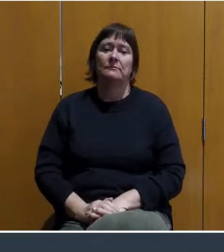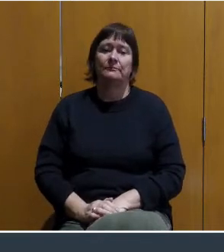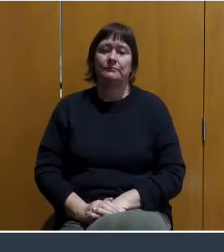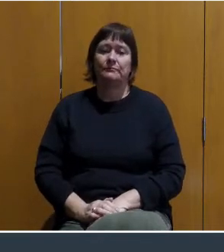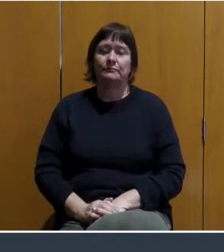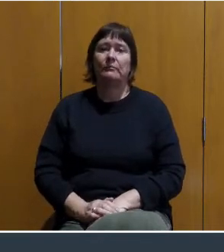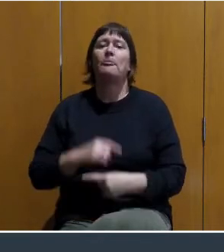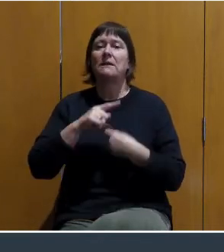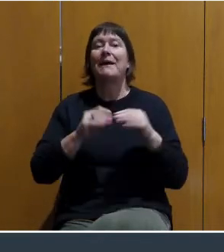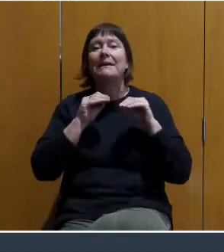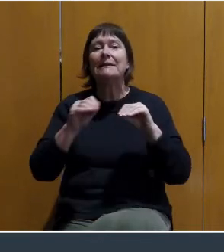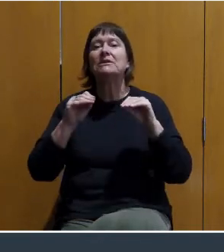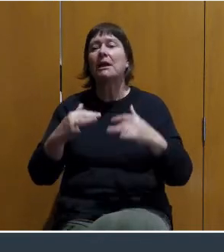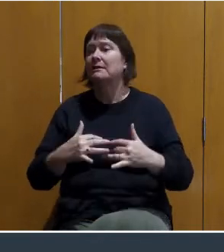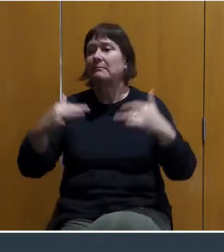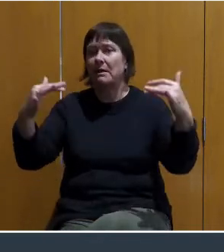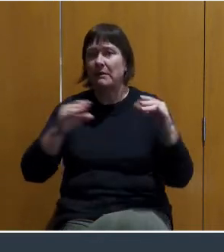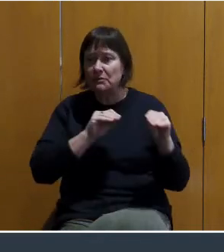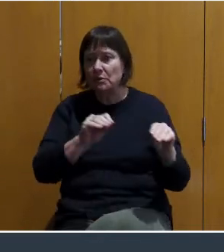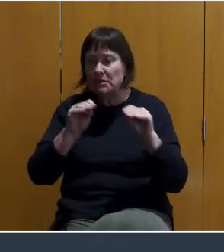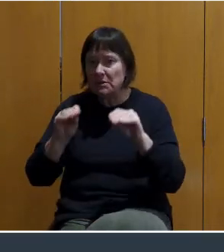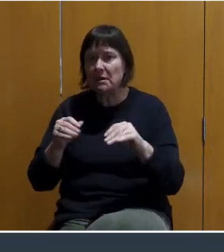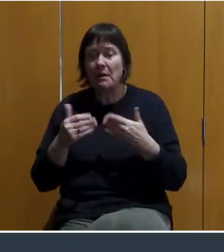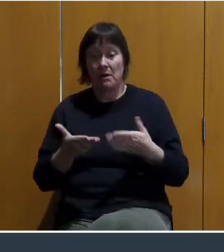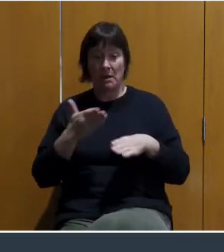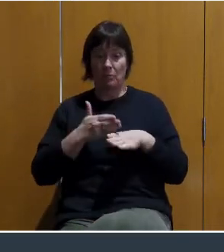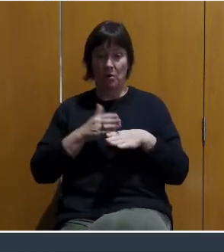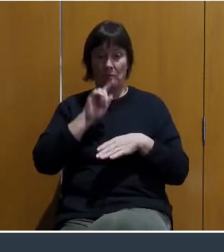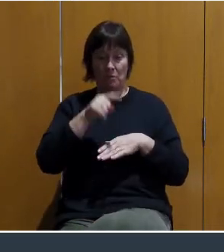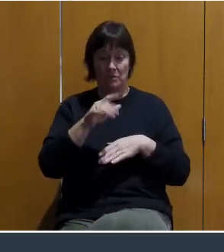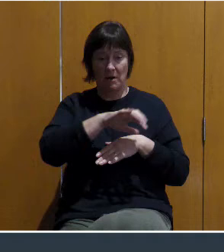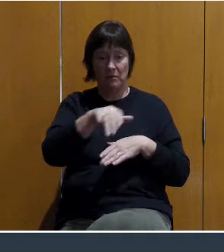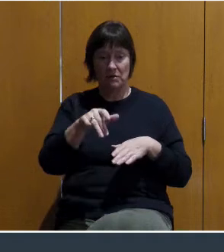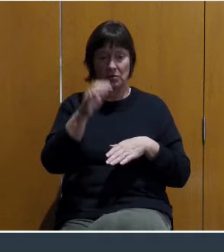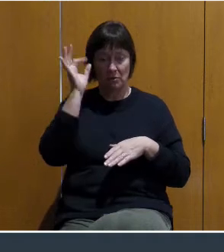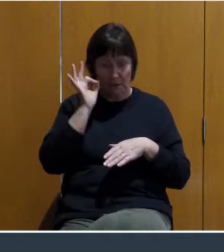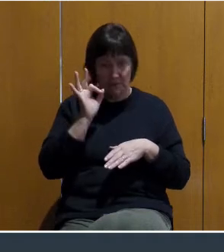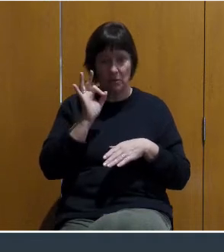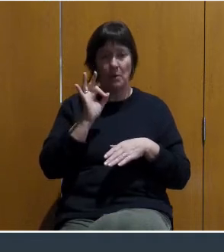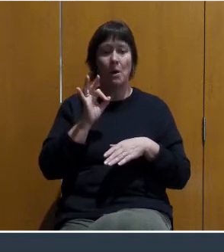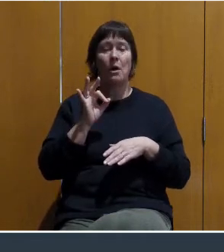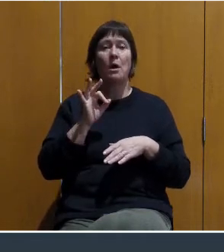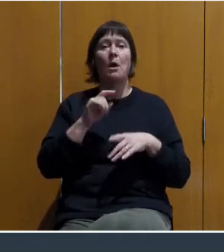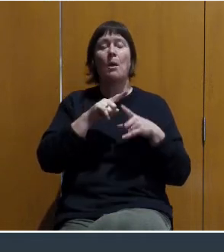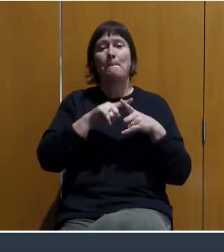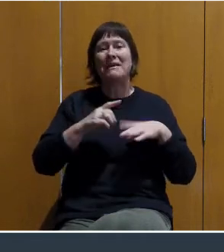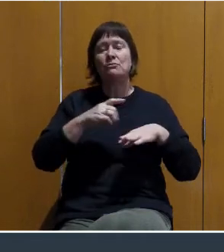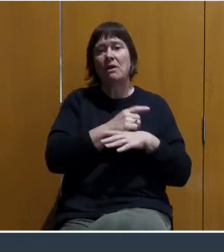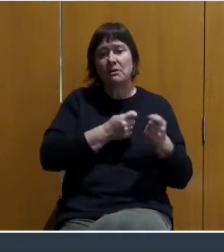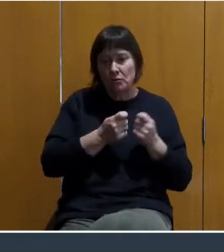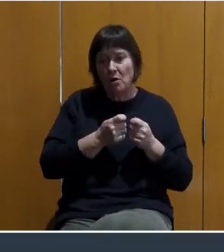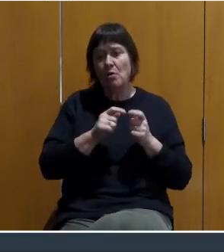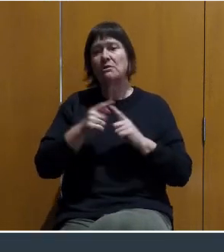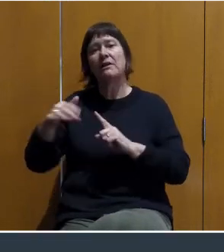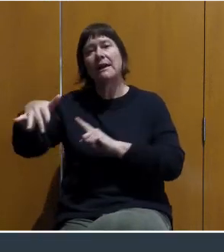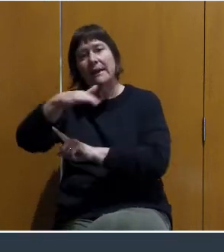It's about educating the public. I'm currently working with Hawke's Bay Regional Council with Pest Control, Napier City, New Zealand Landcare and local iwi